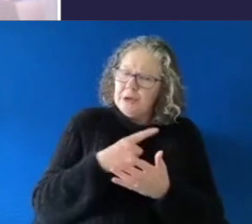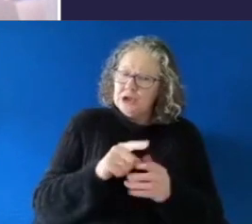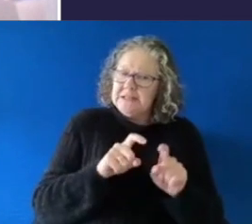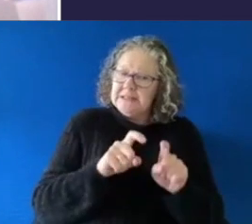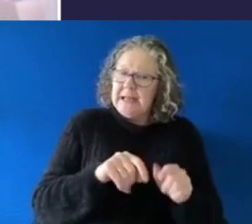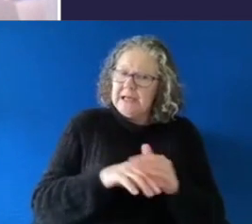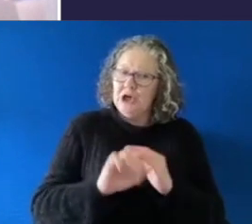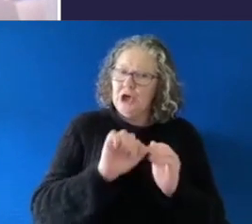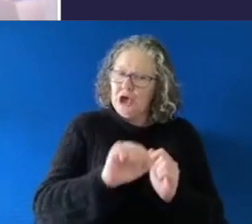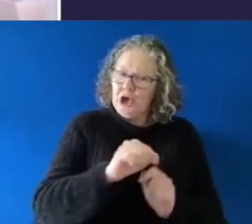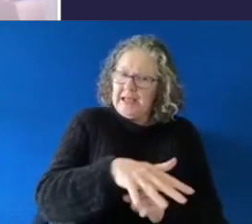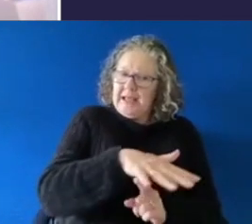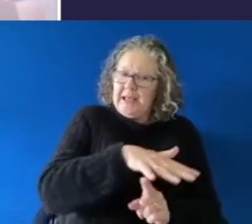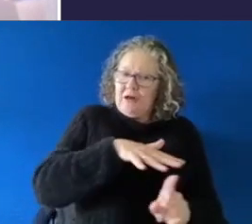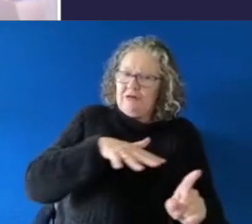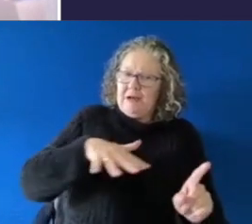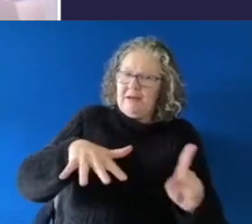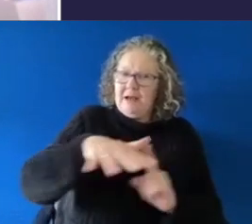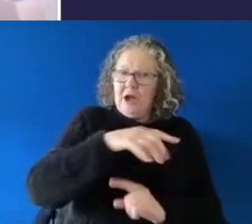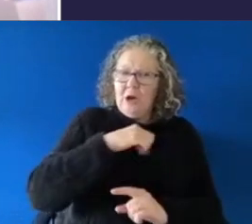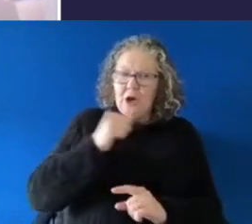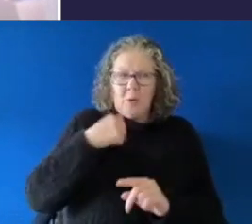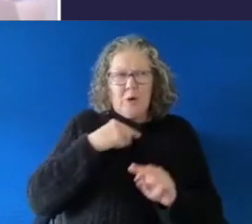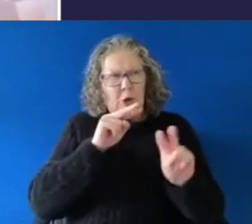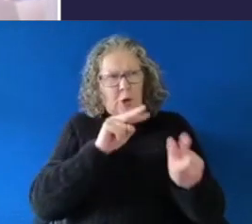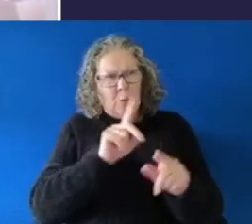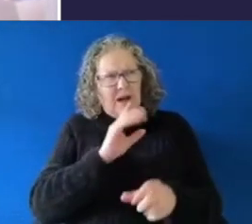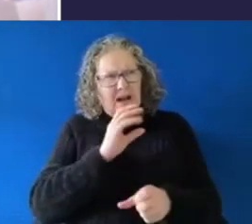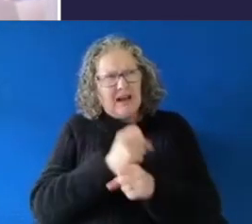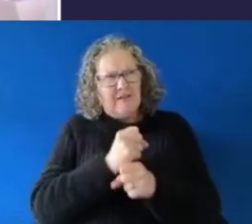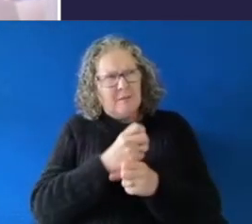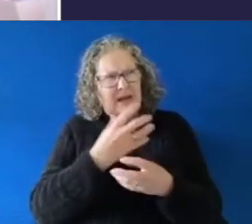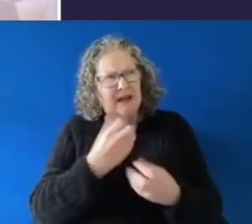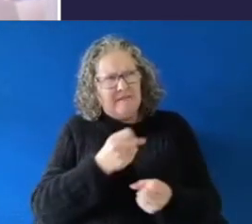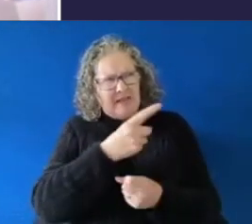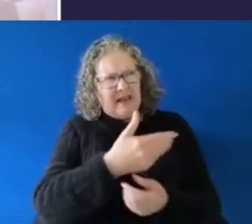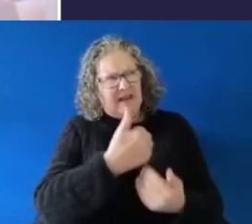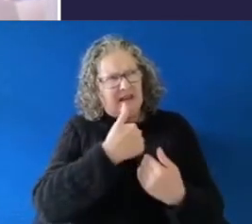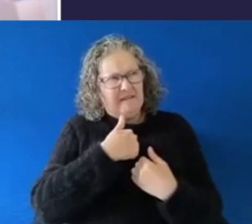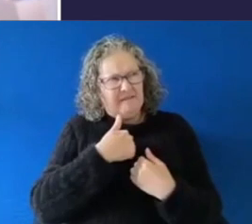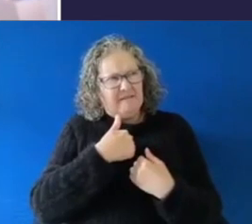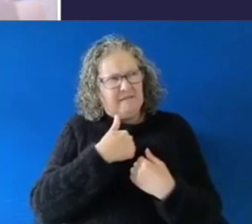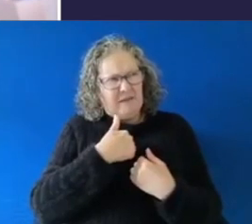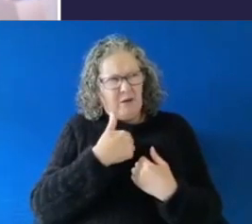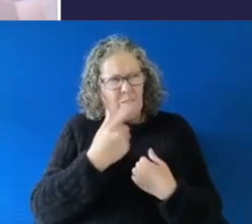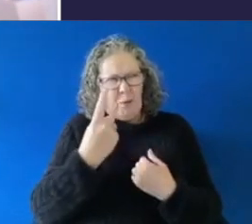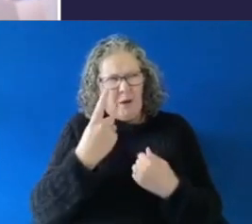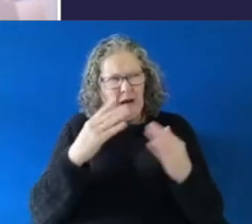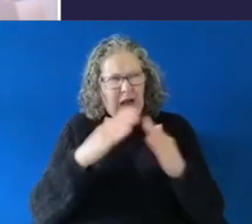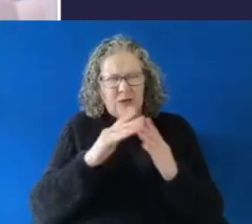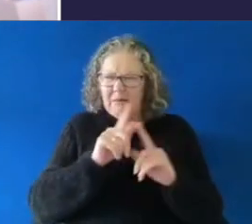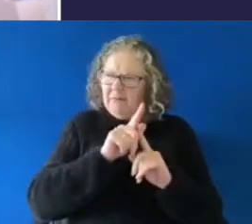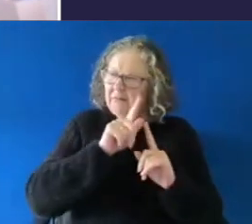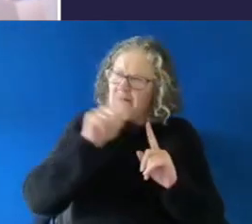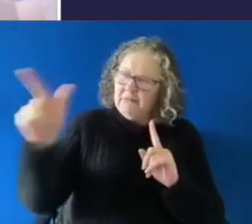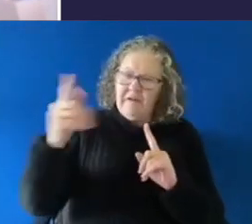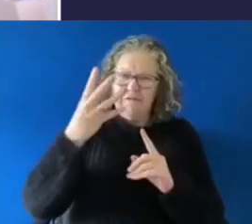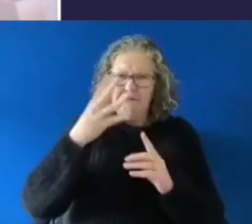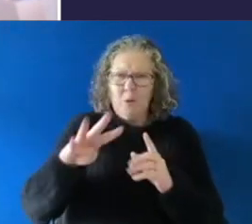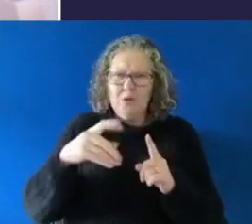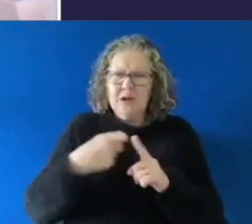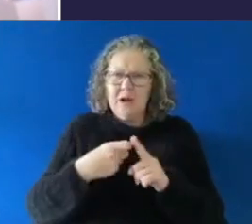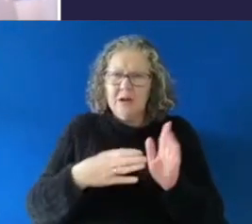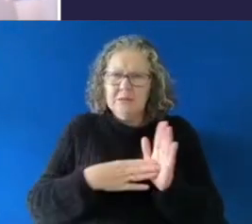we started looking at what the government had on offer, they offered us a location 40 kilometres away, and not only in a